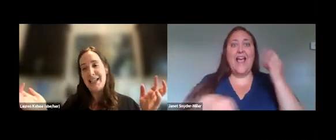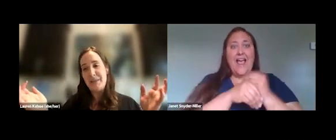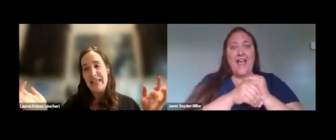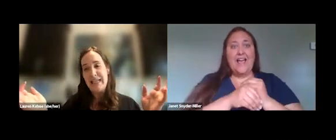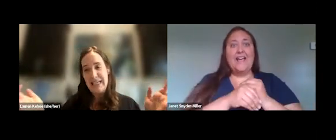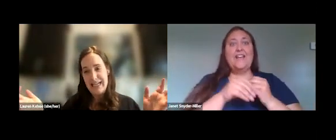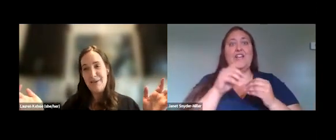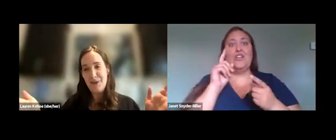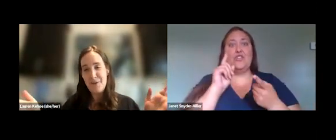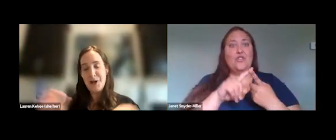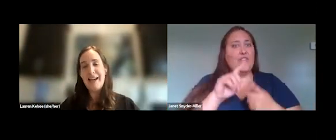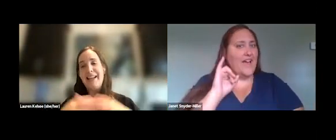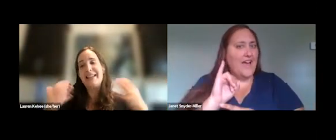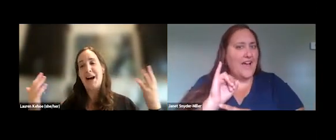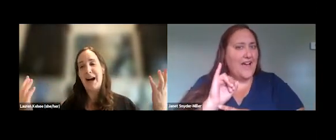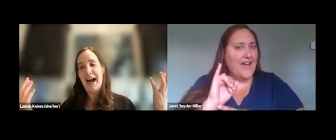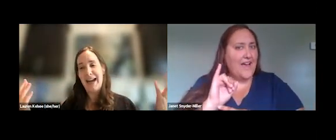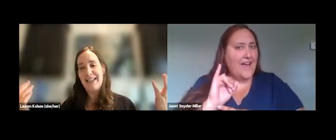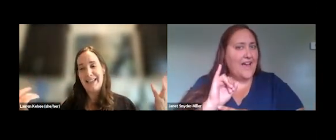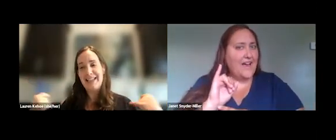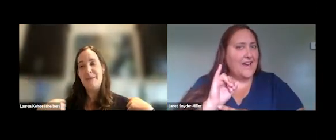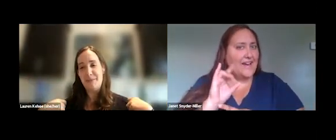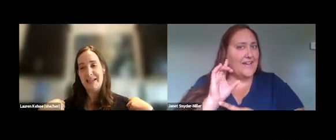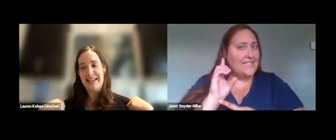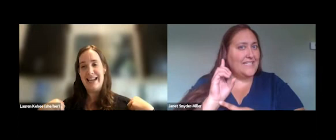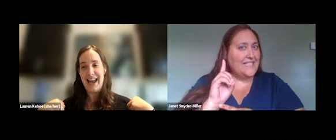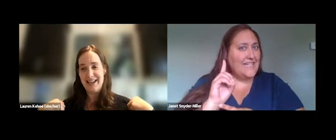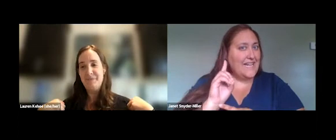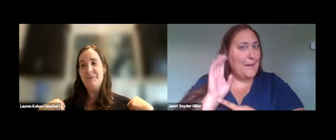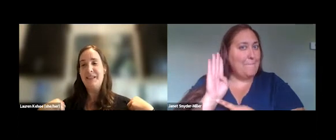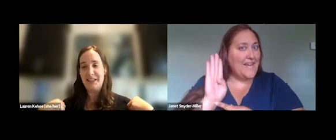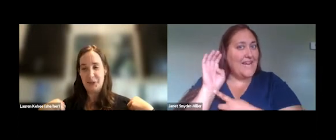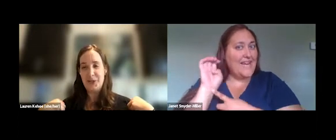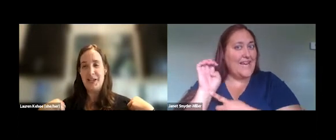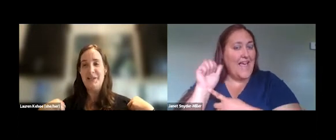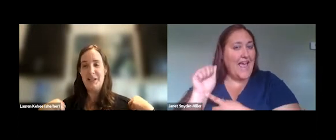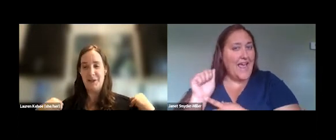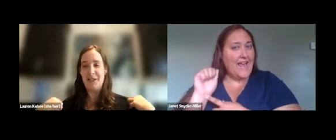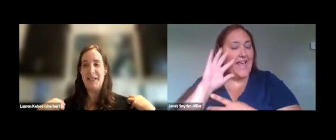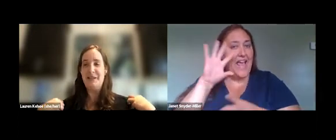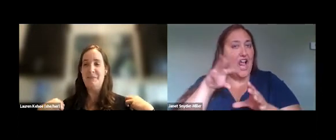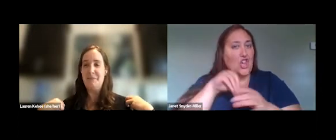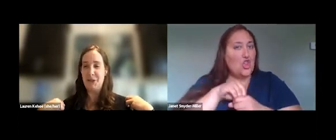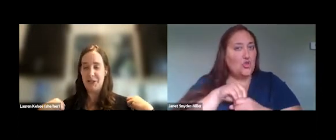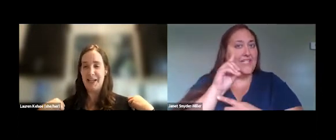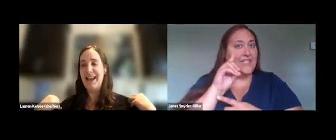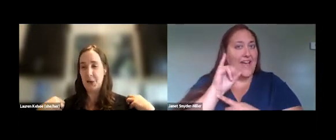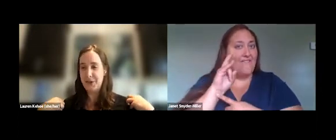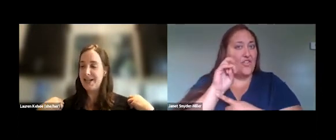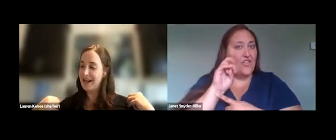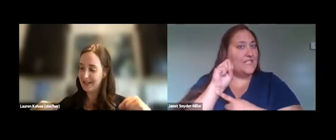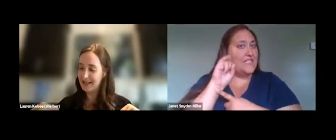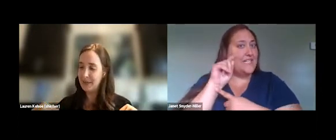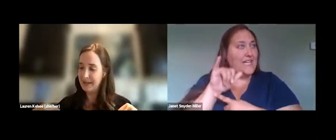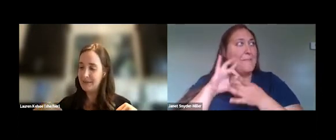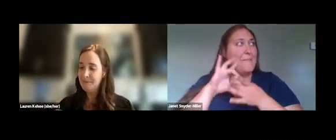to the IDBE framework, and it's now IDBEA, inclusion, diversity, belonging,